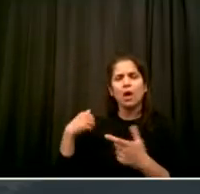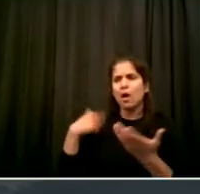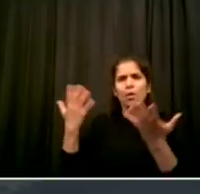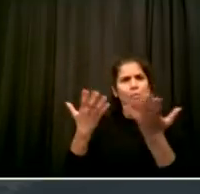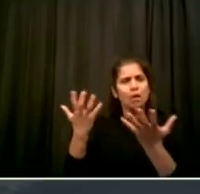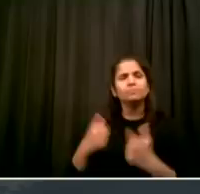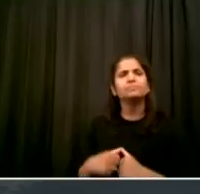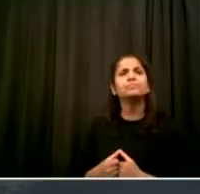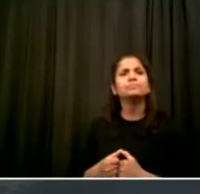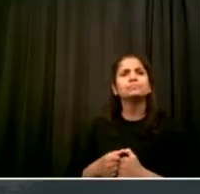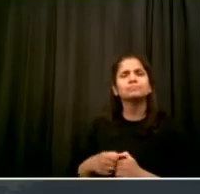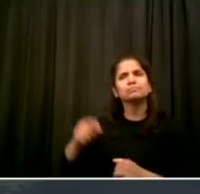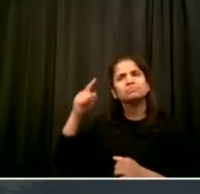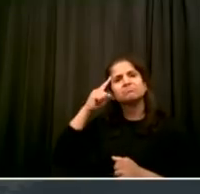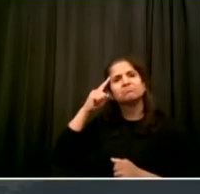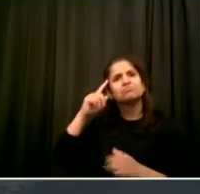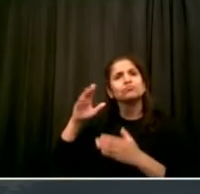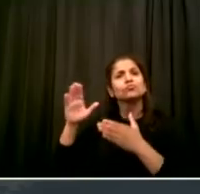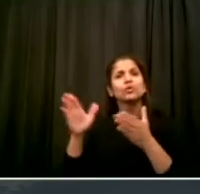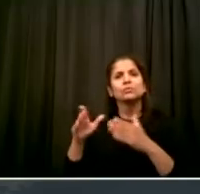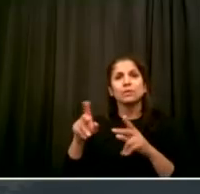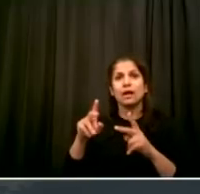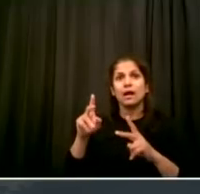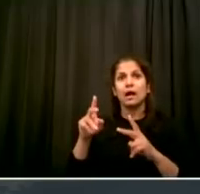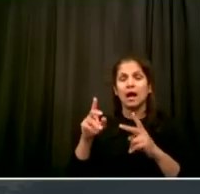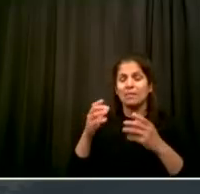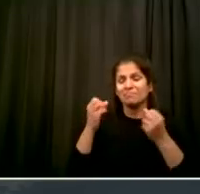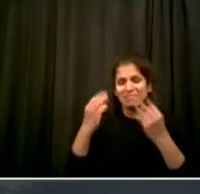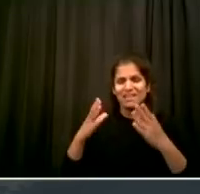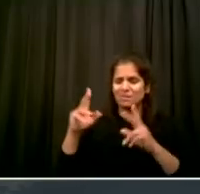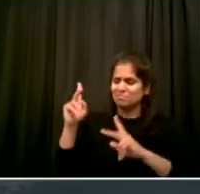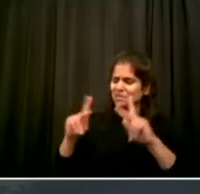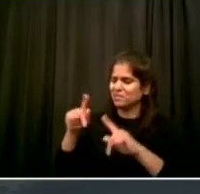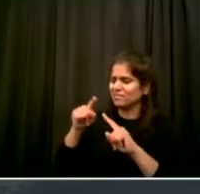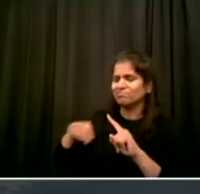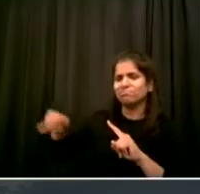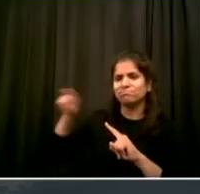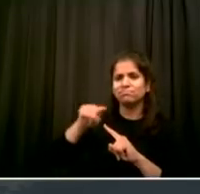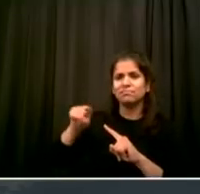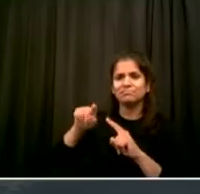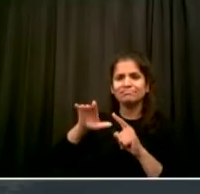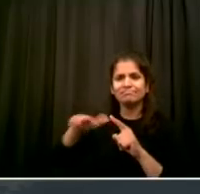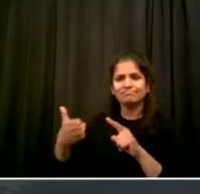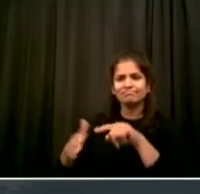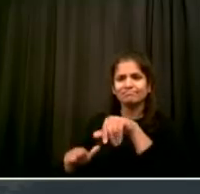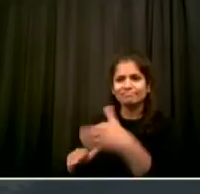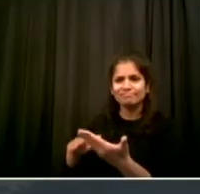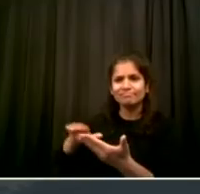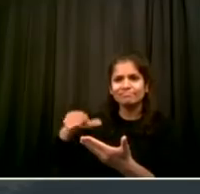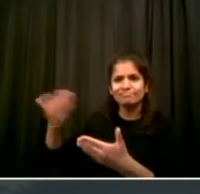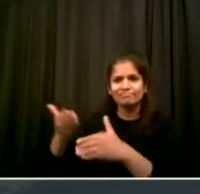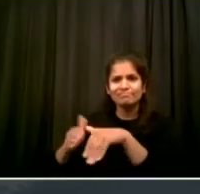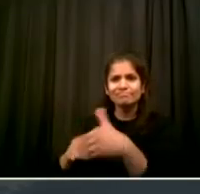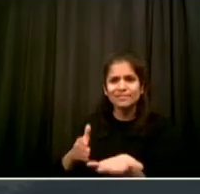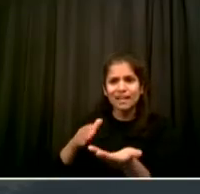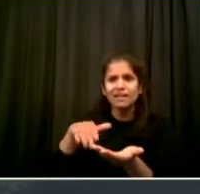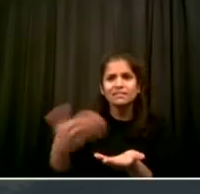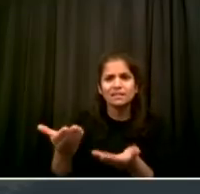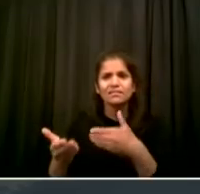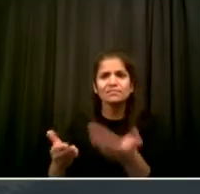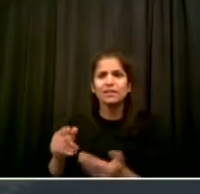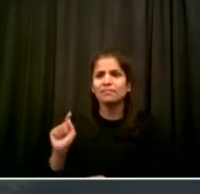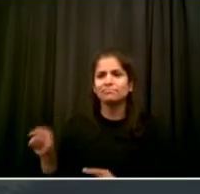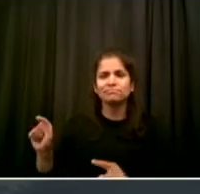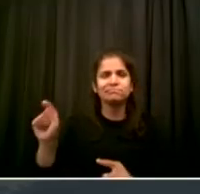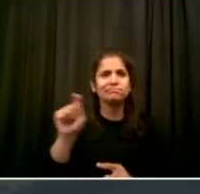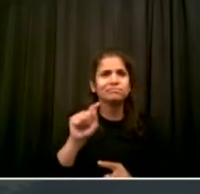lost. We think about them all the time, the people who are still suffering, the folks who we worry about, particularly because they're older and they have those